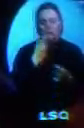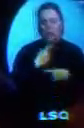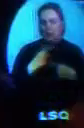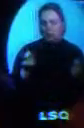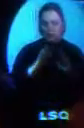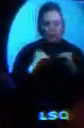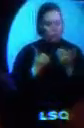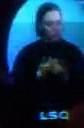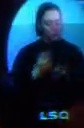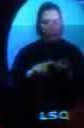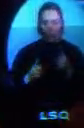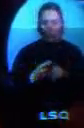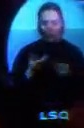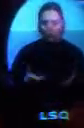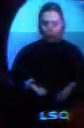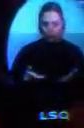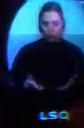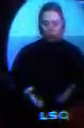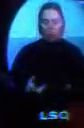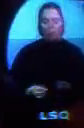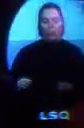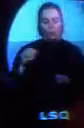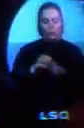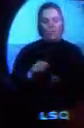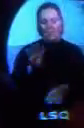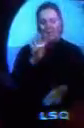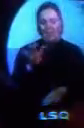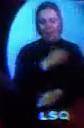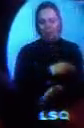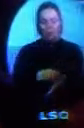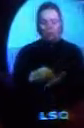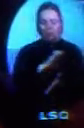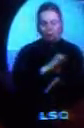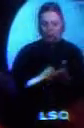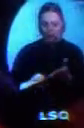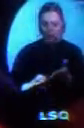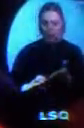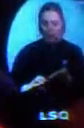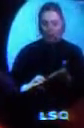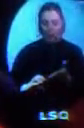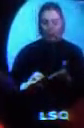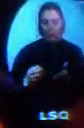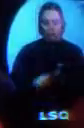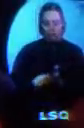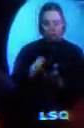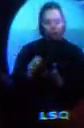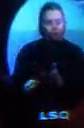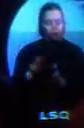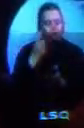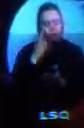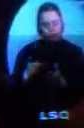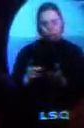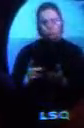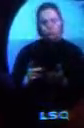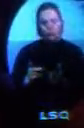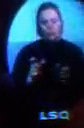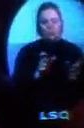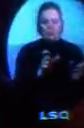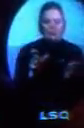my colleague that today we are adding $4 million to combat this cholera